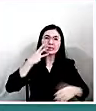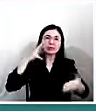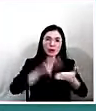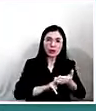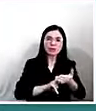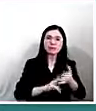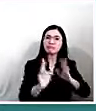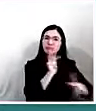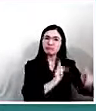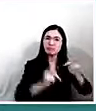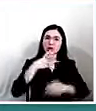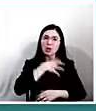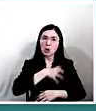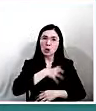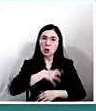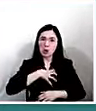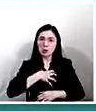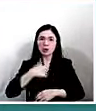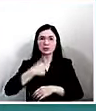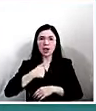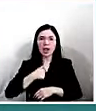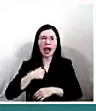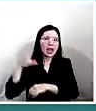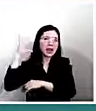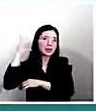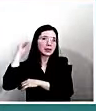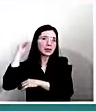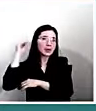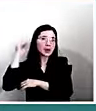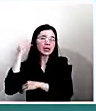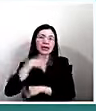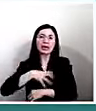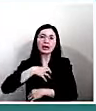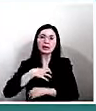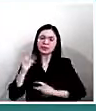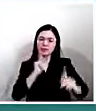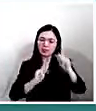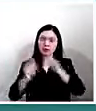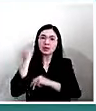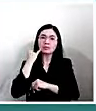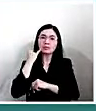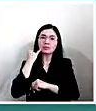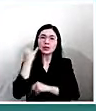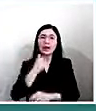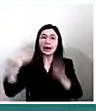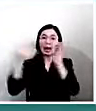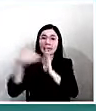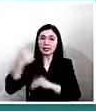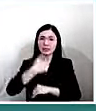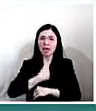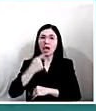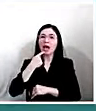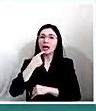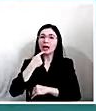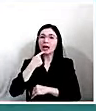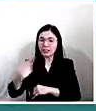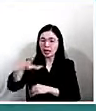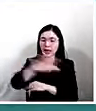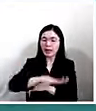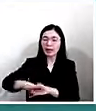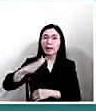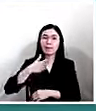the grumblings of the children of Israel against me. Tell them, 'By my